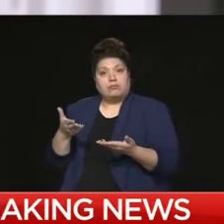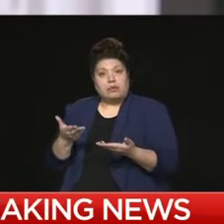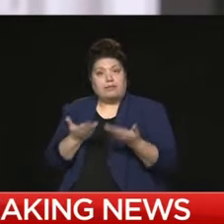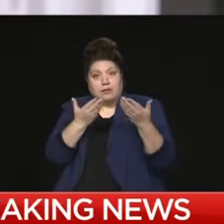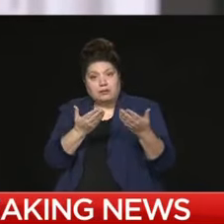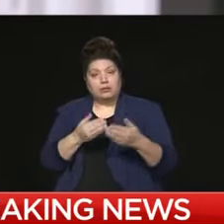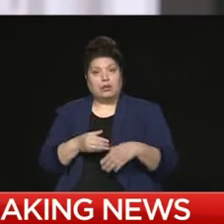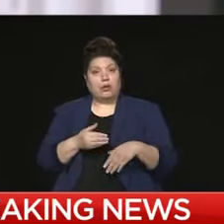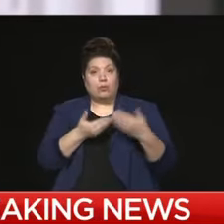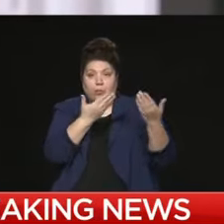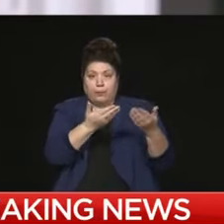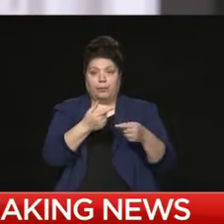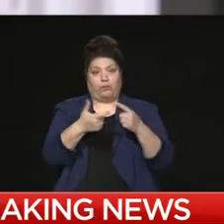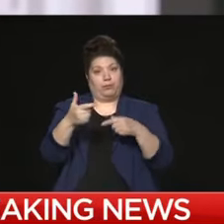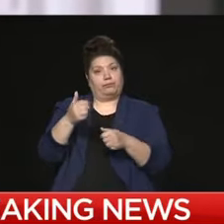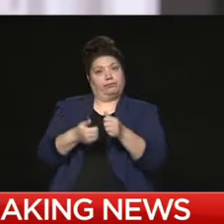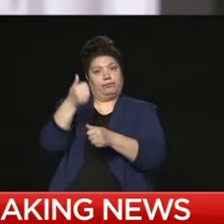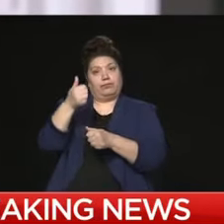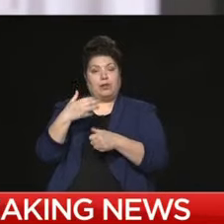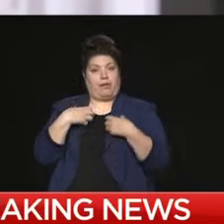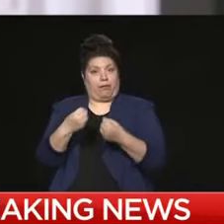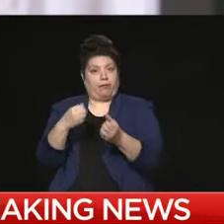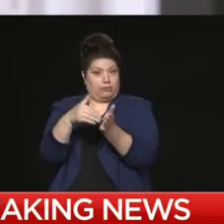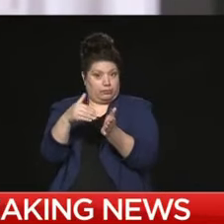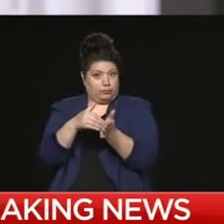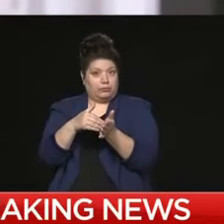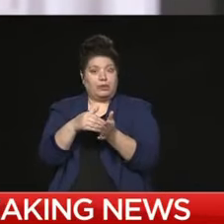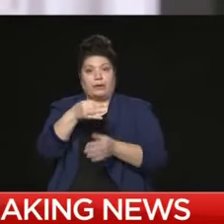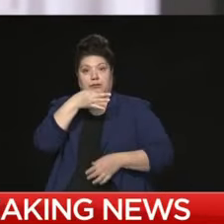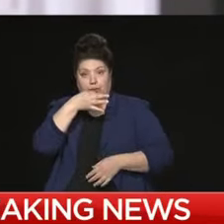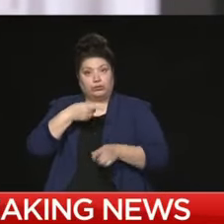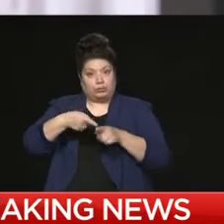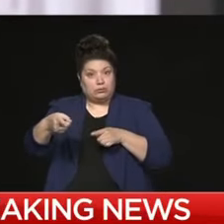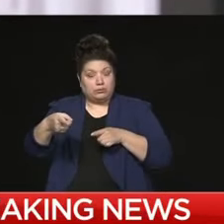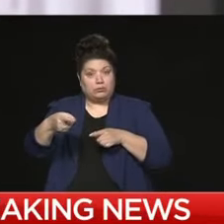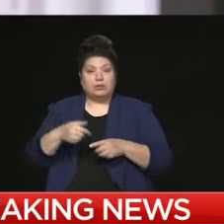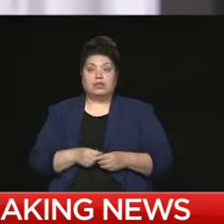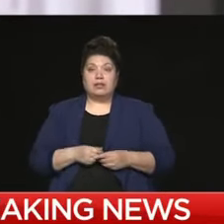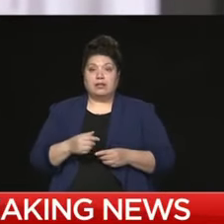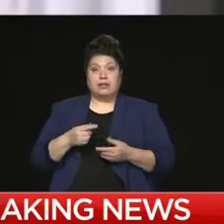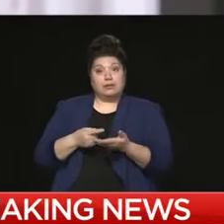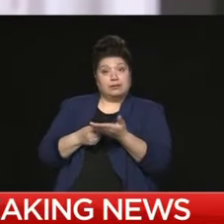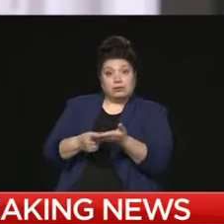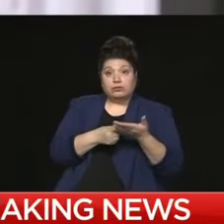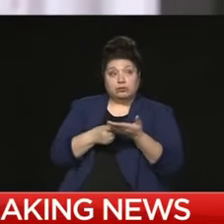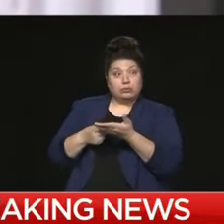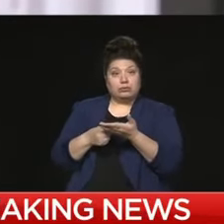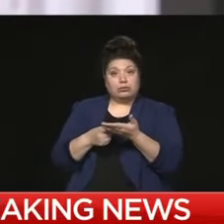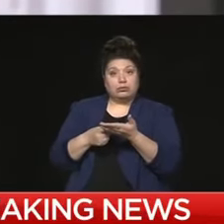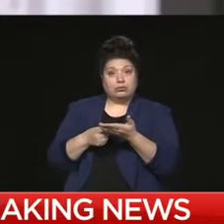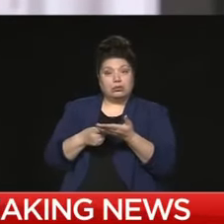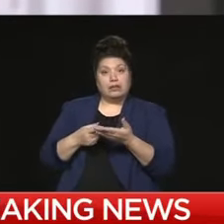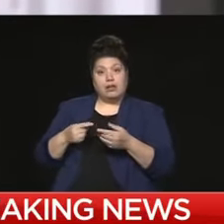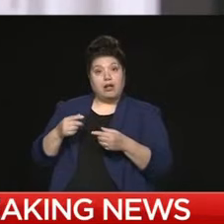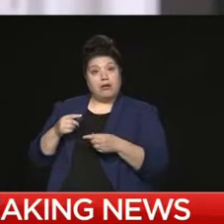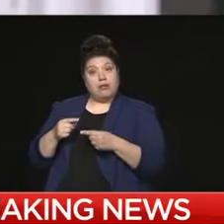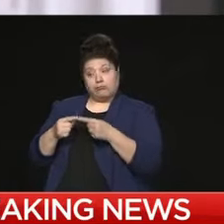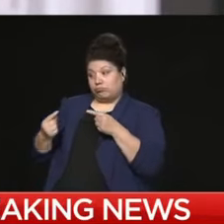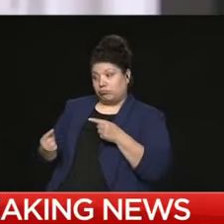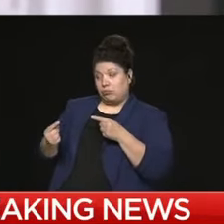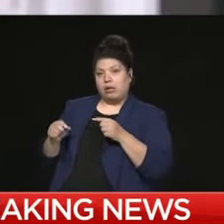our healthcare professionals. We are, I think, about to conclude these discussions, and we'll